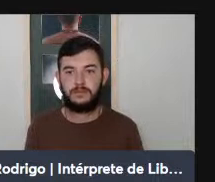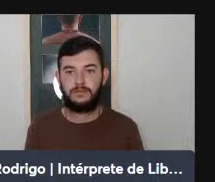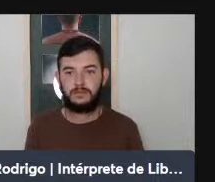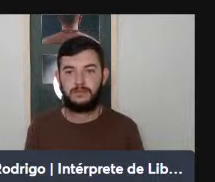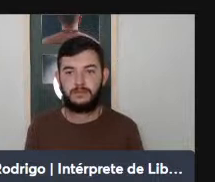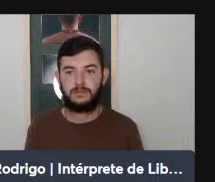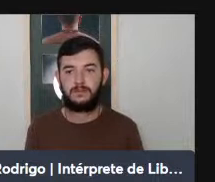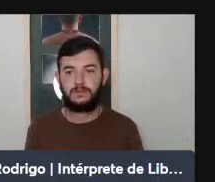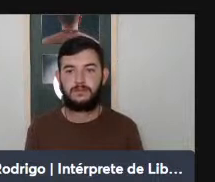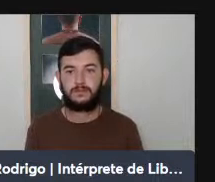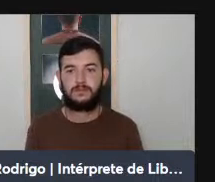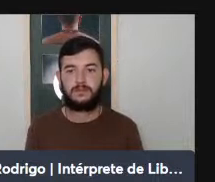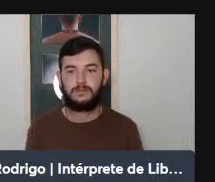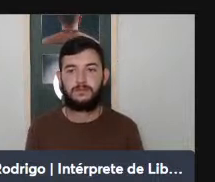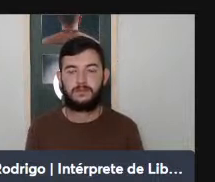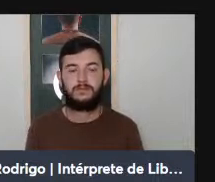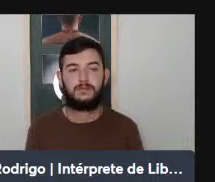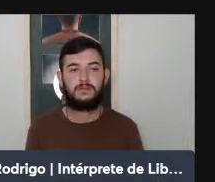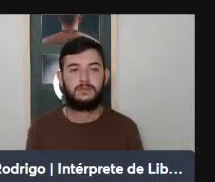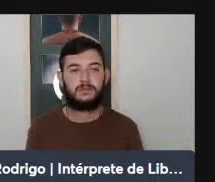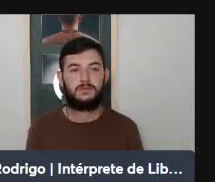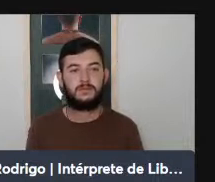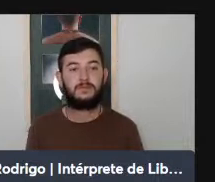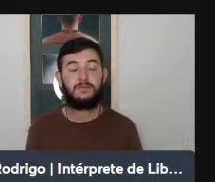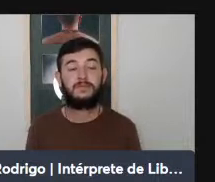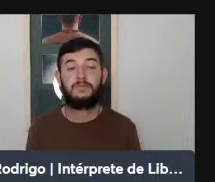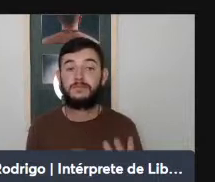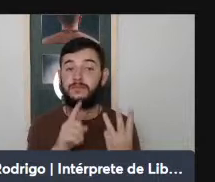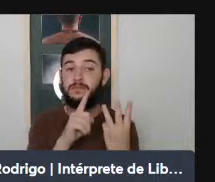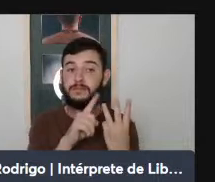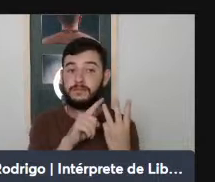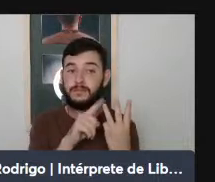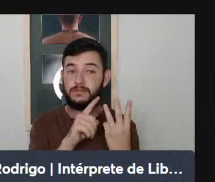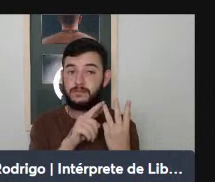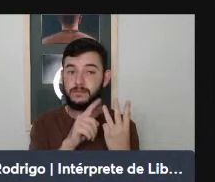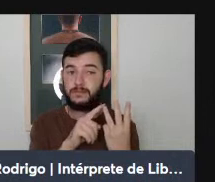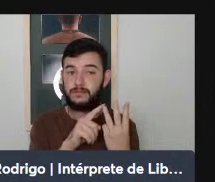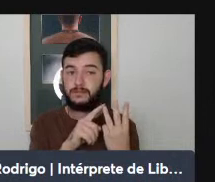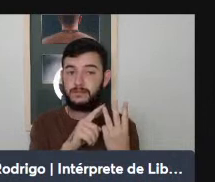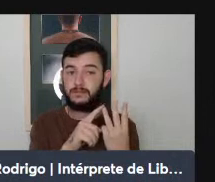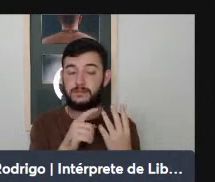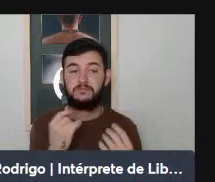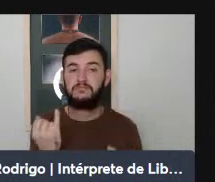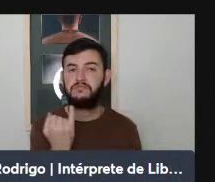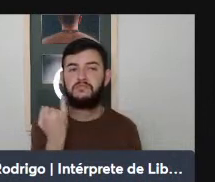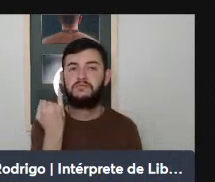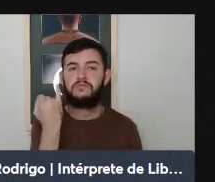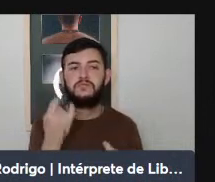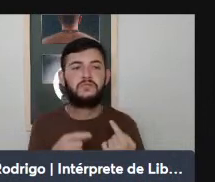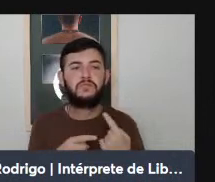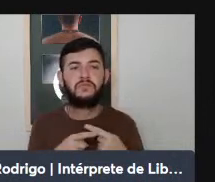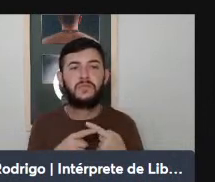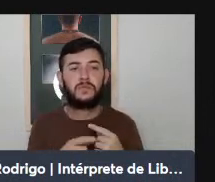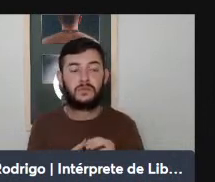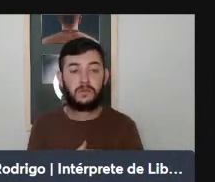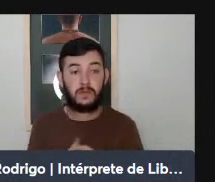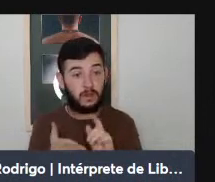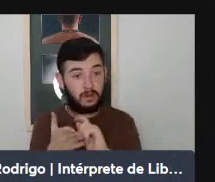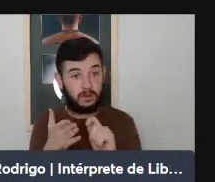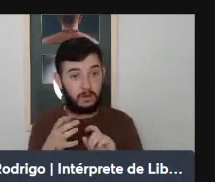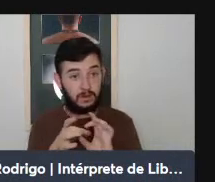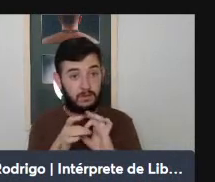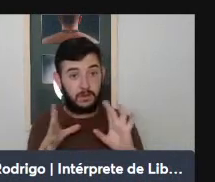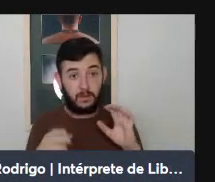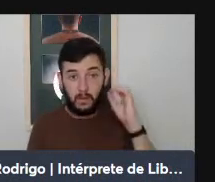social use. Em terceiro lugar, importa porque a escrita permite o uso do conhecimento,